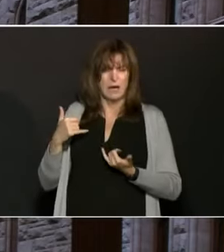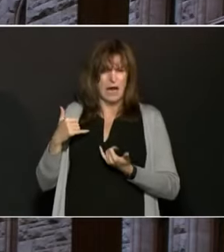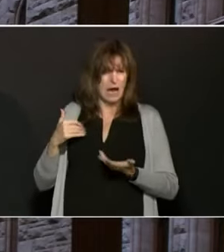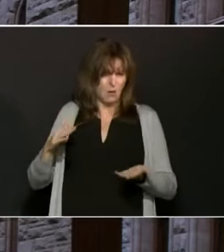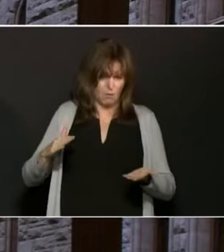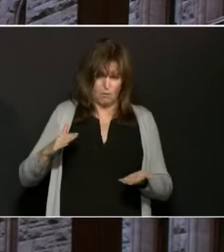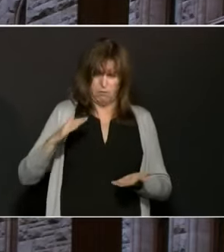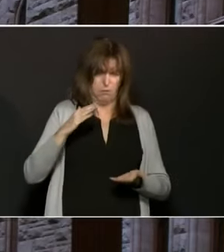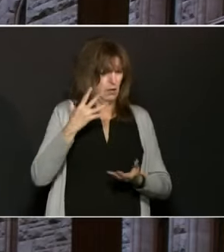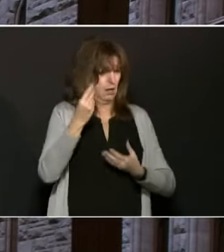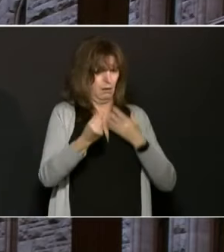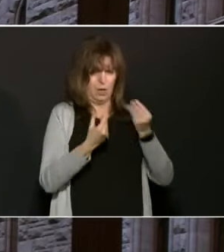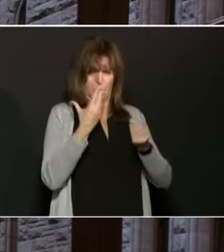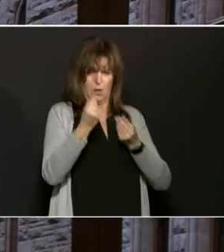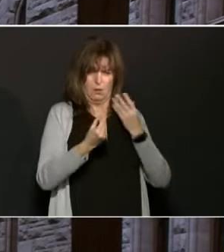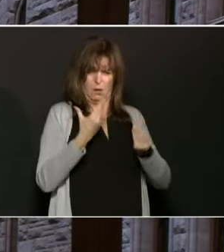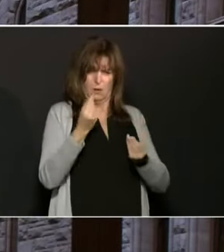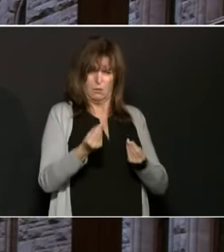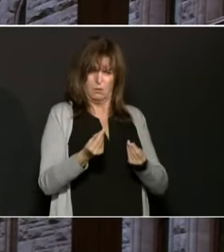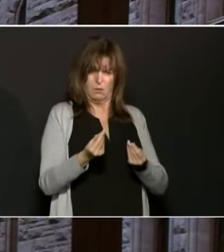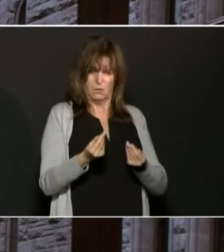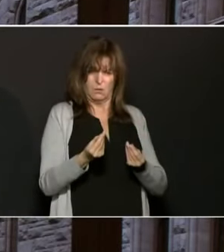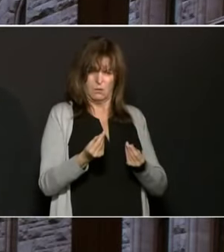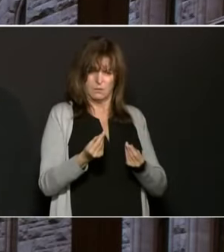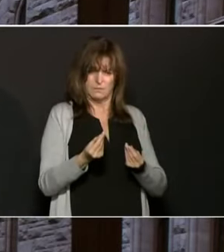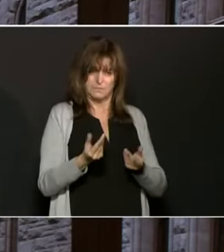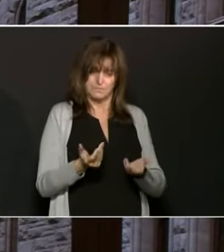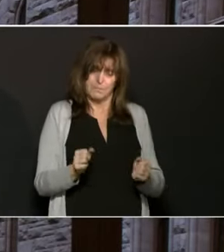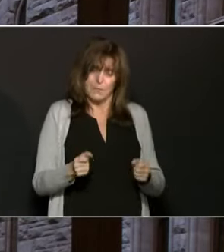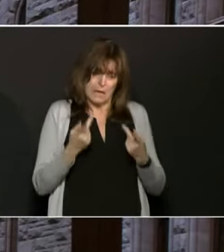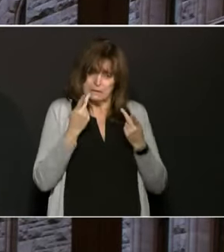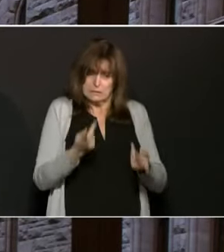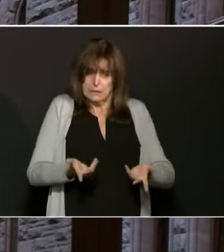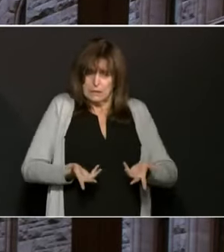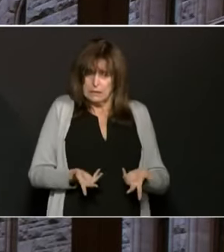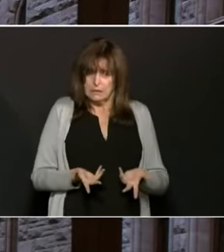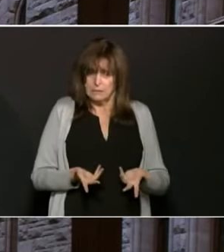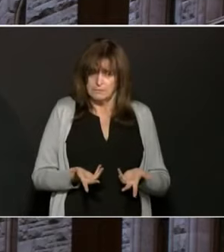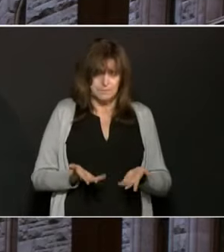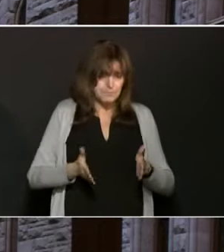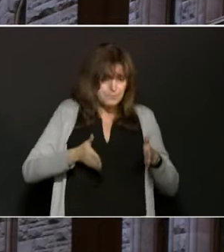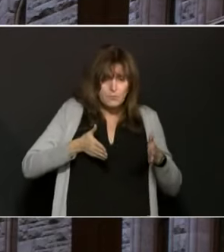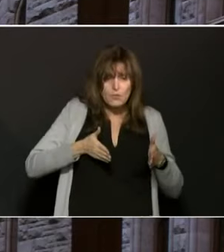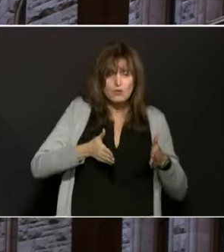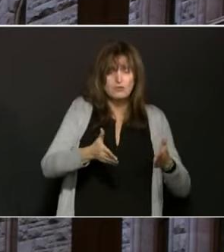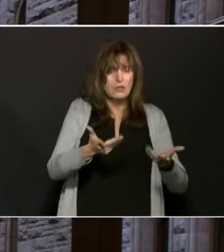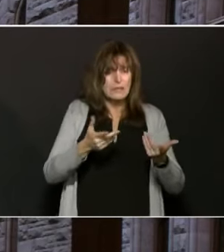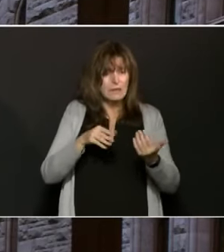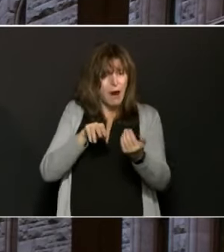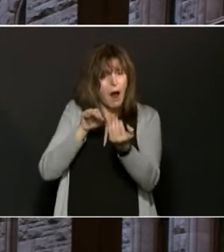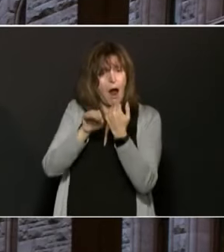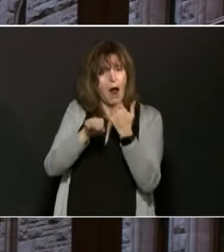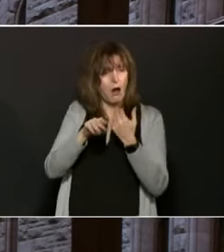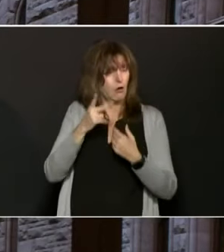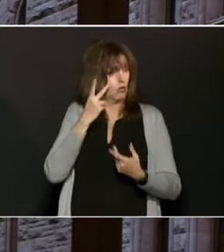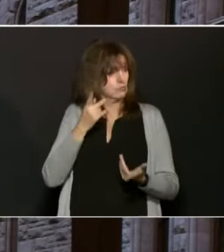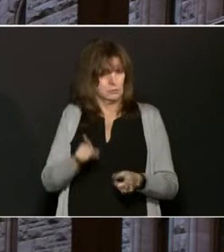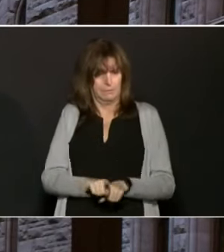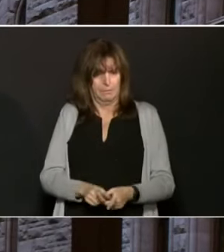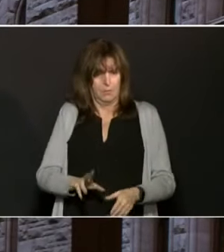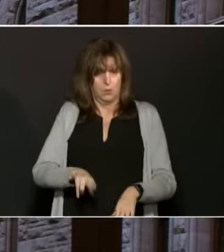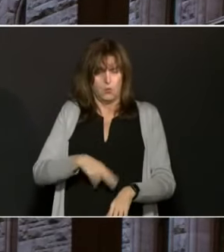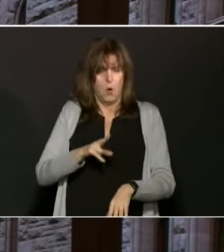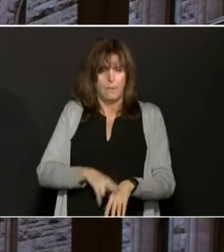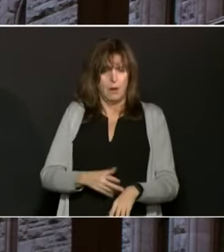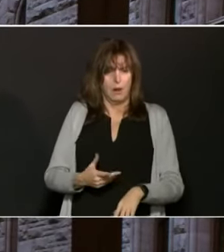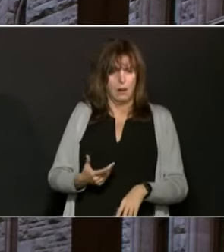said, the action around on the streets and highways is that it looks like it is like normal time in there. So we